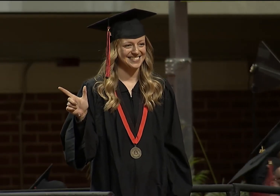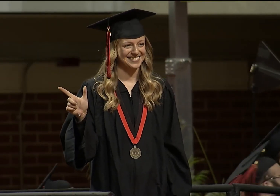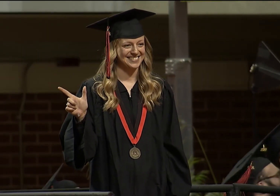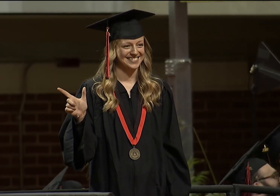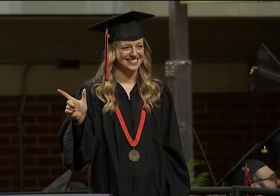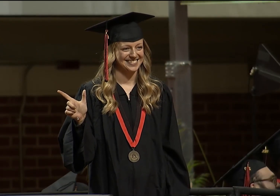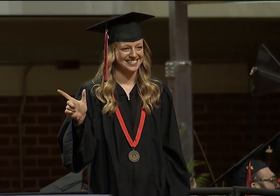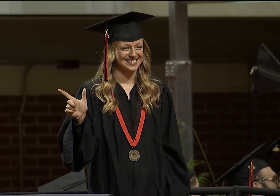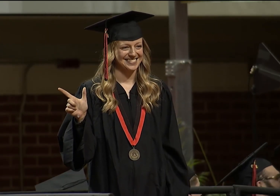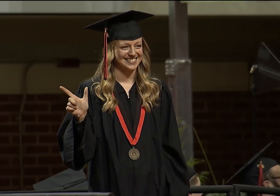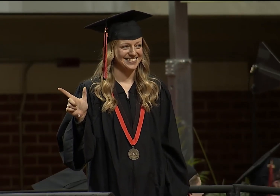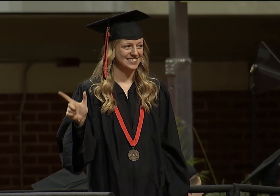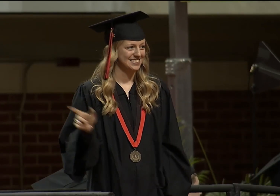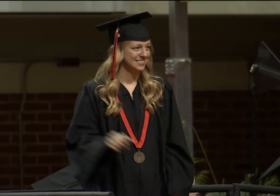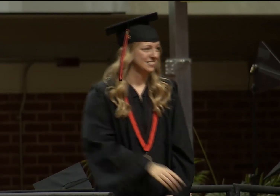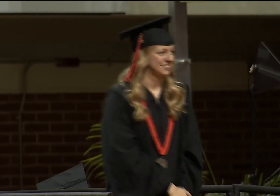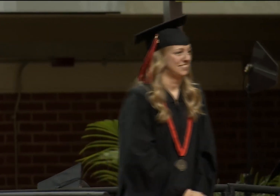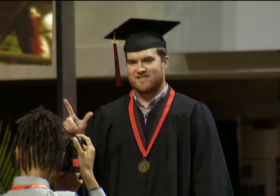Rebecca Callahan.